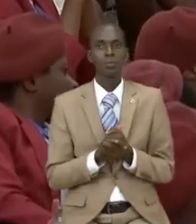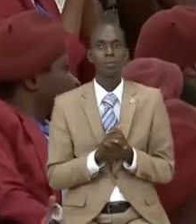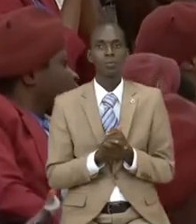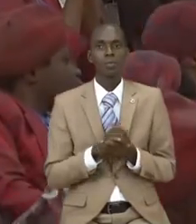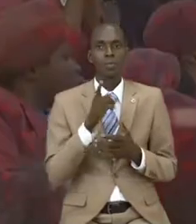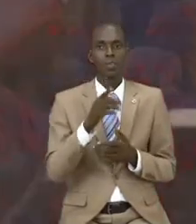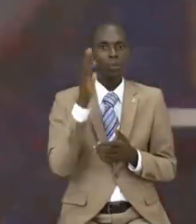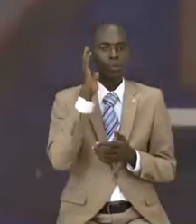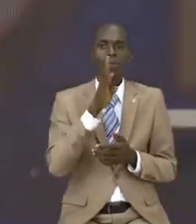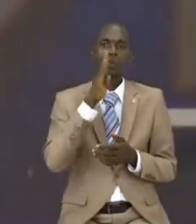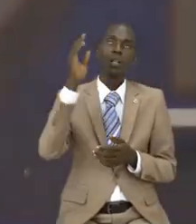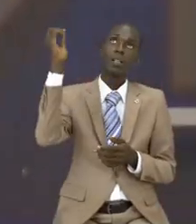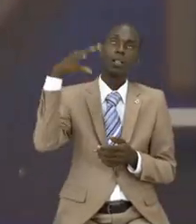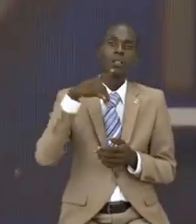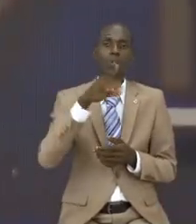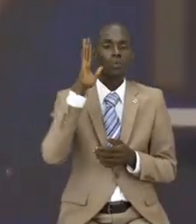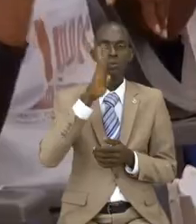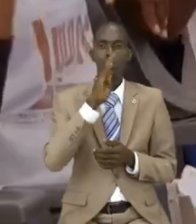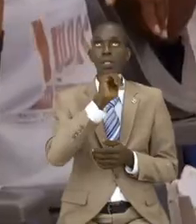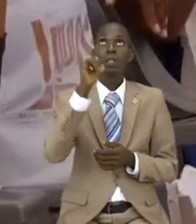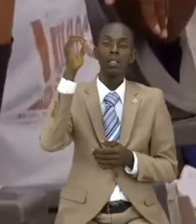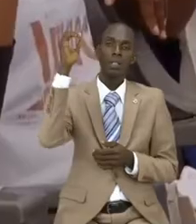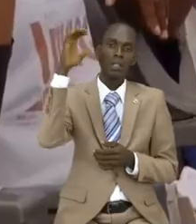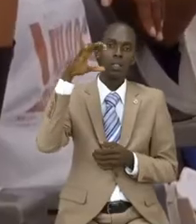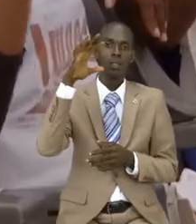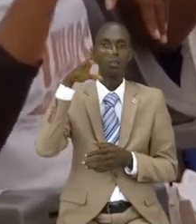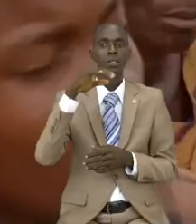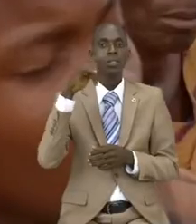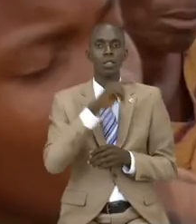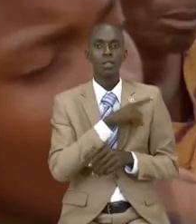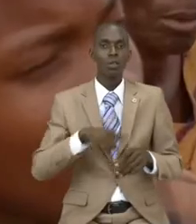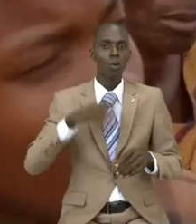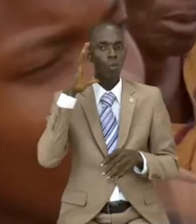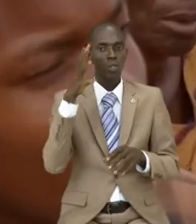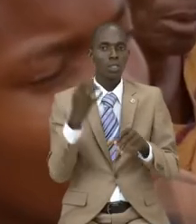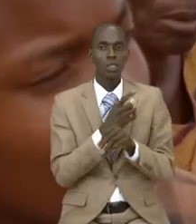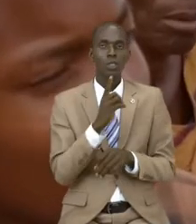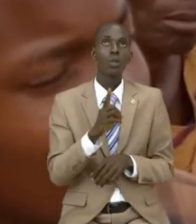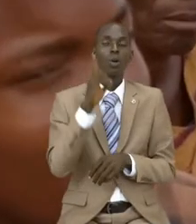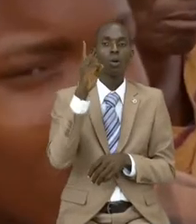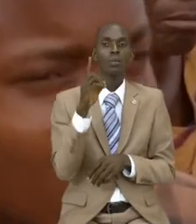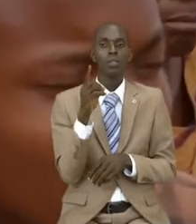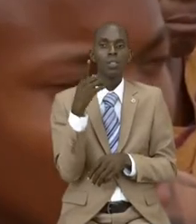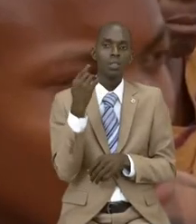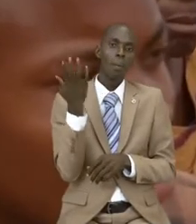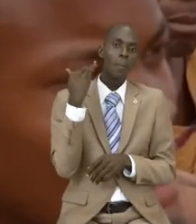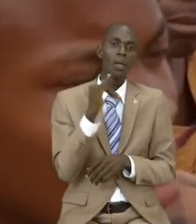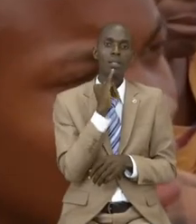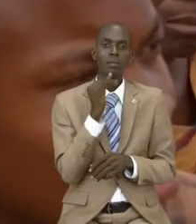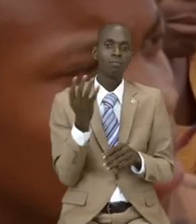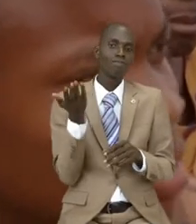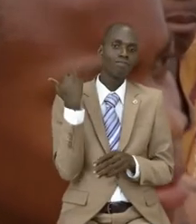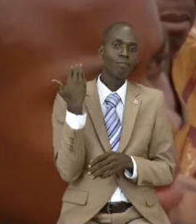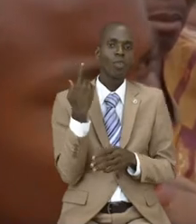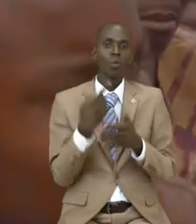light. You'll be a ladder. The Lord will lift you up. The past is gone. Whatever happened